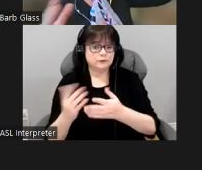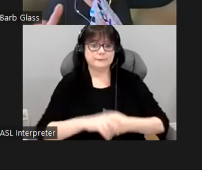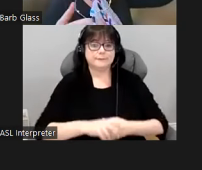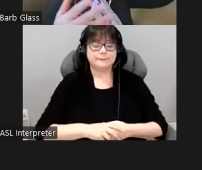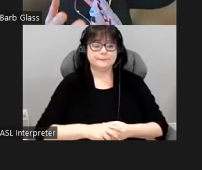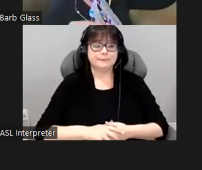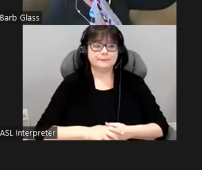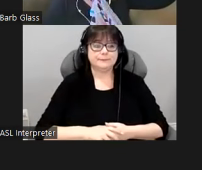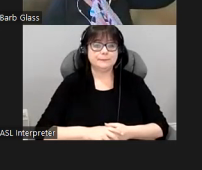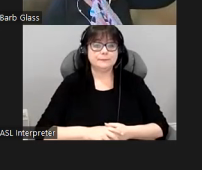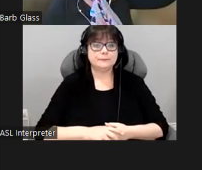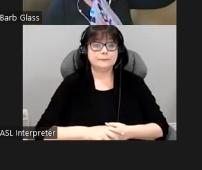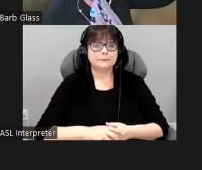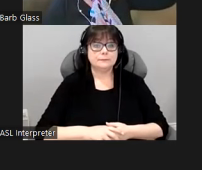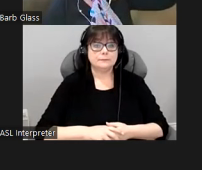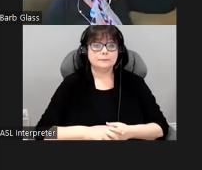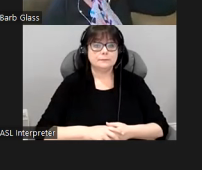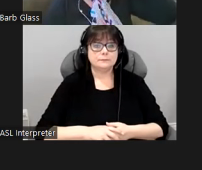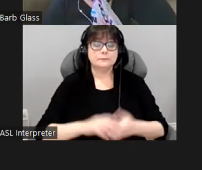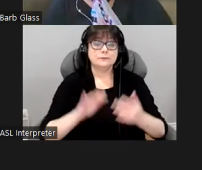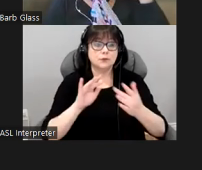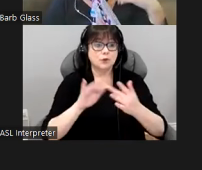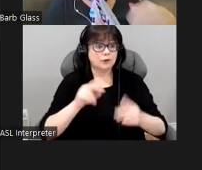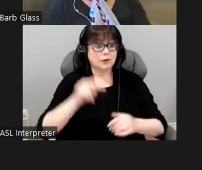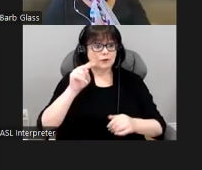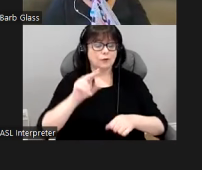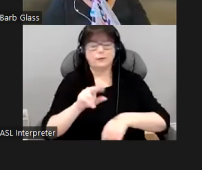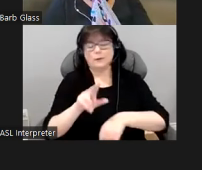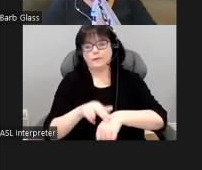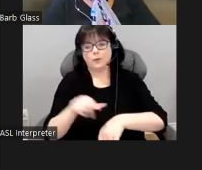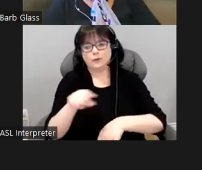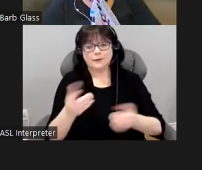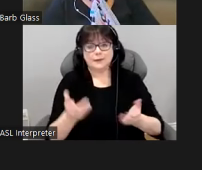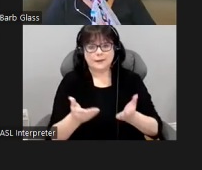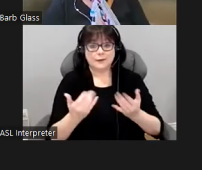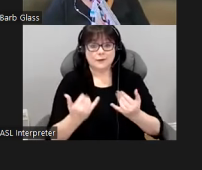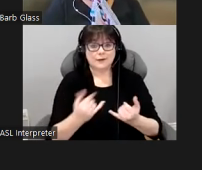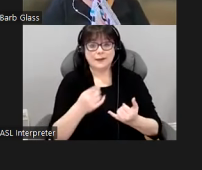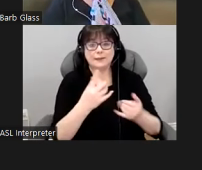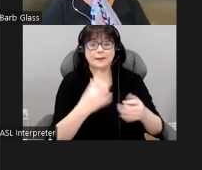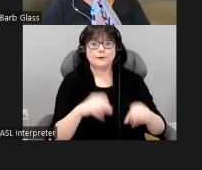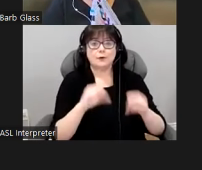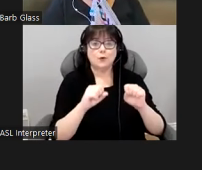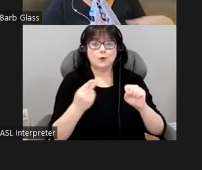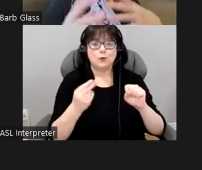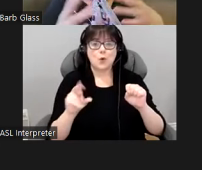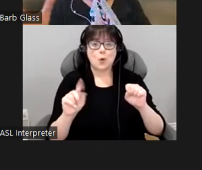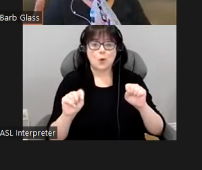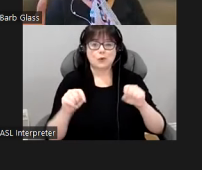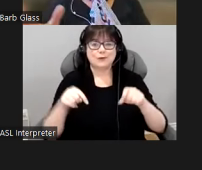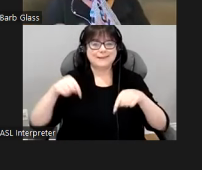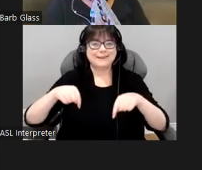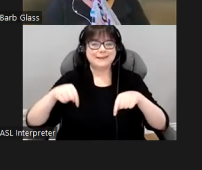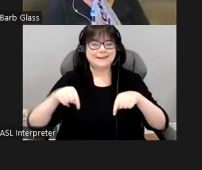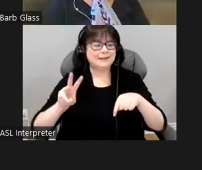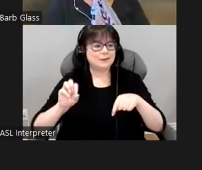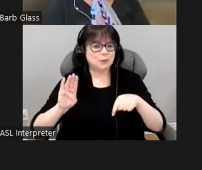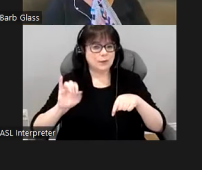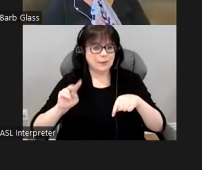Contact North, of course, is here today because they host our Pop Up PD webinars, and they do many, many other things as